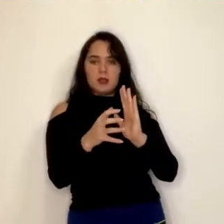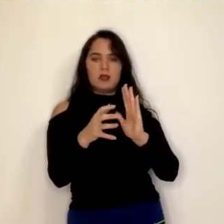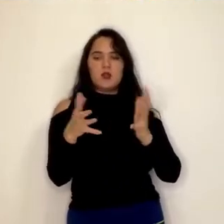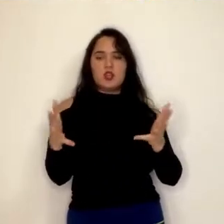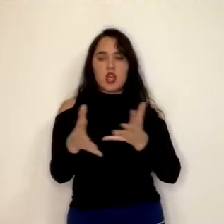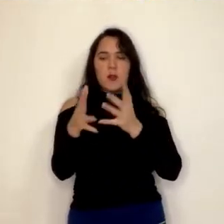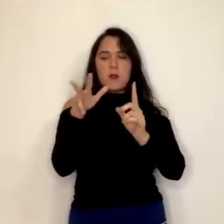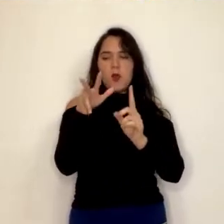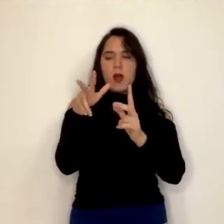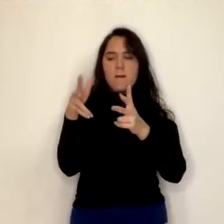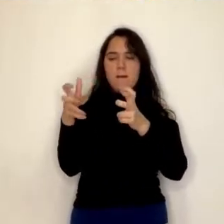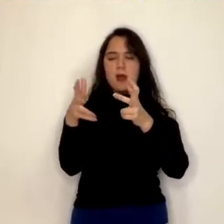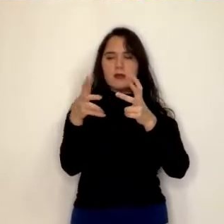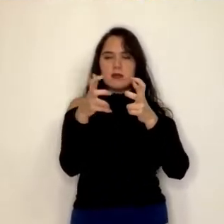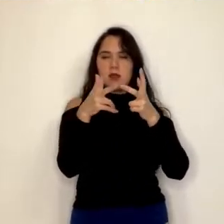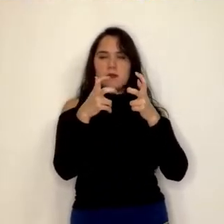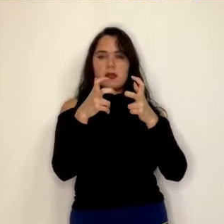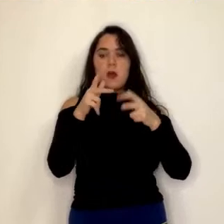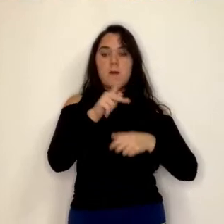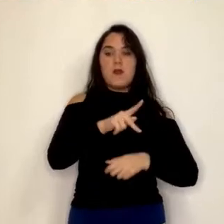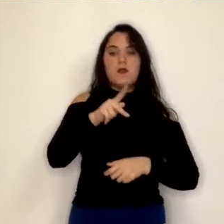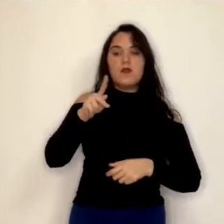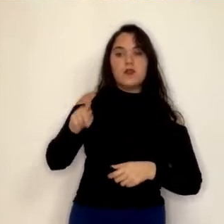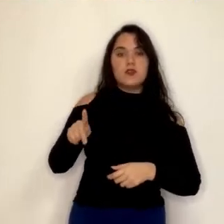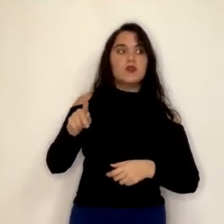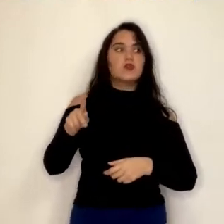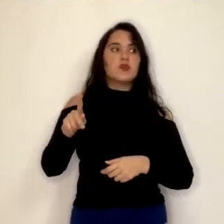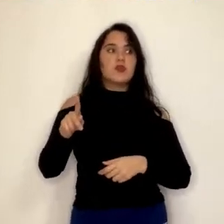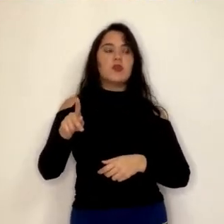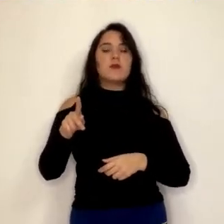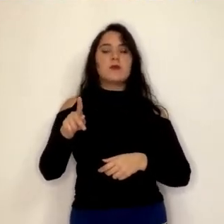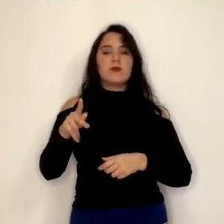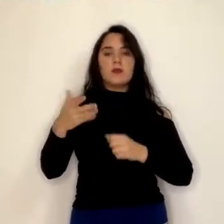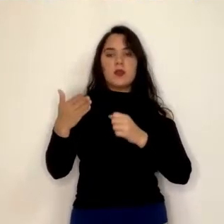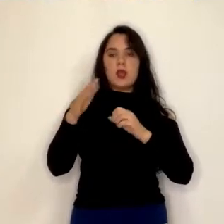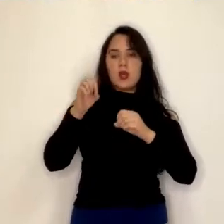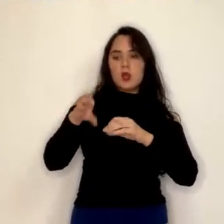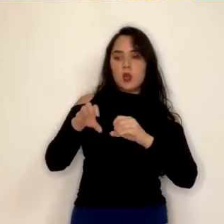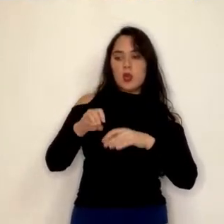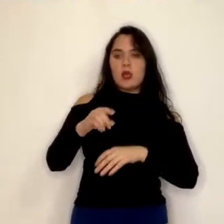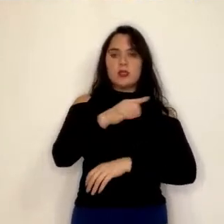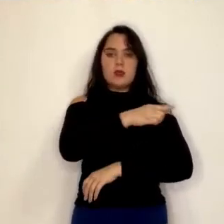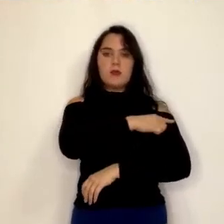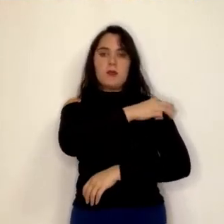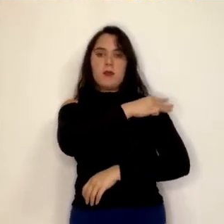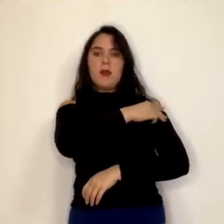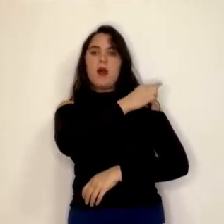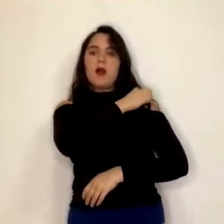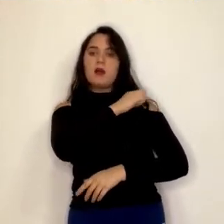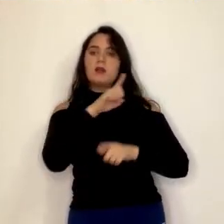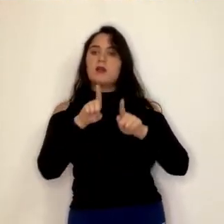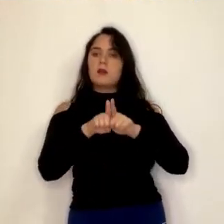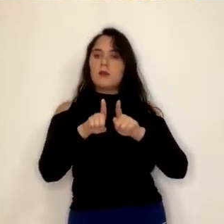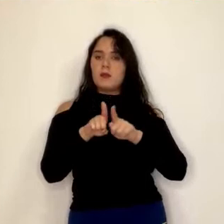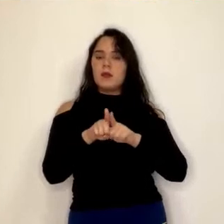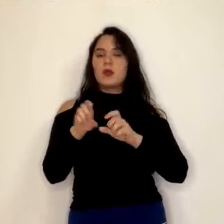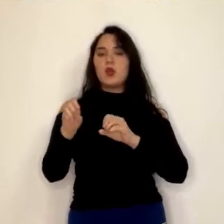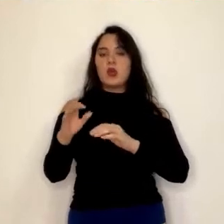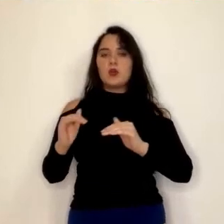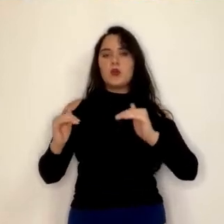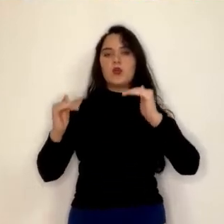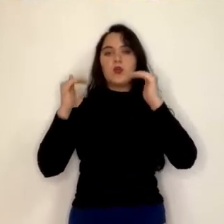frameworks, stimulating persecution to professors and education, basic education